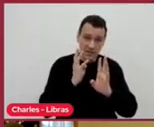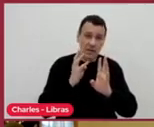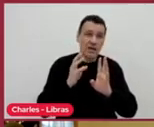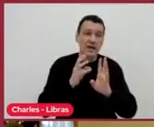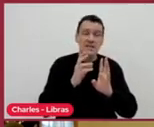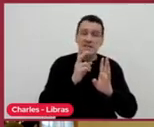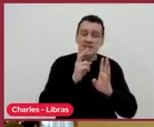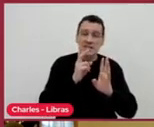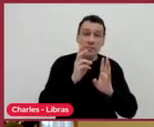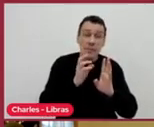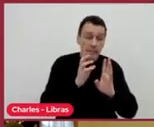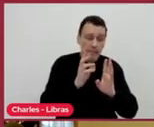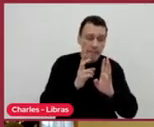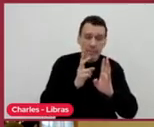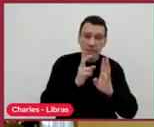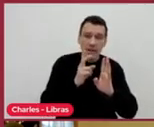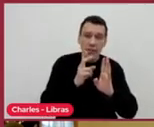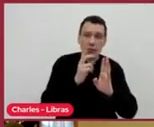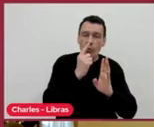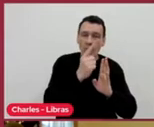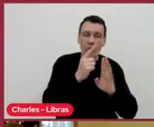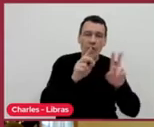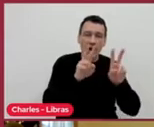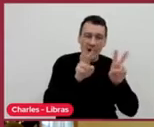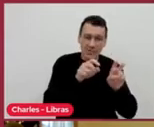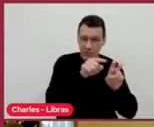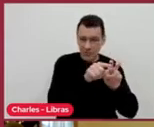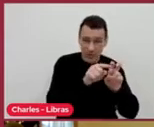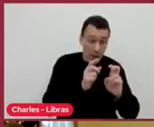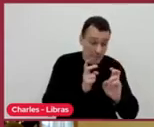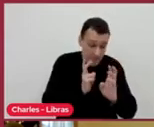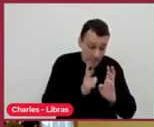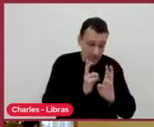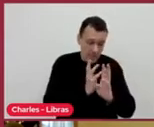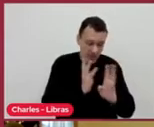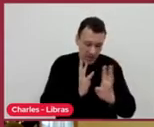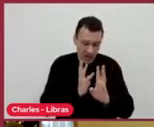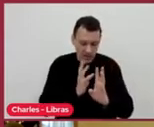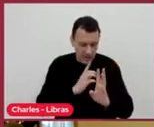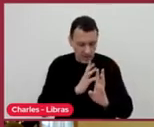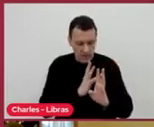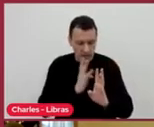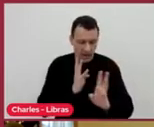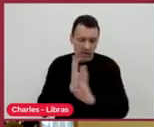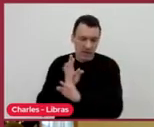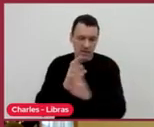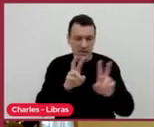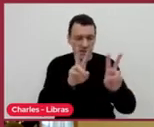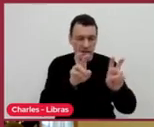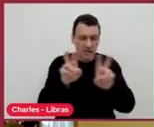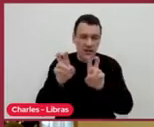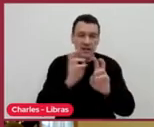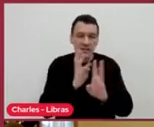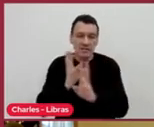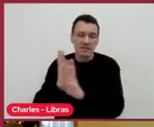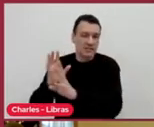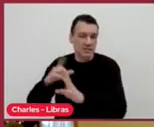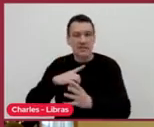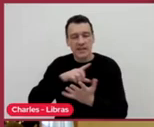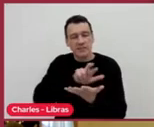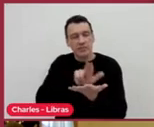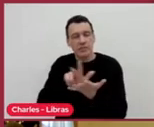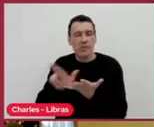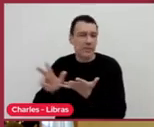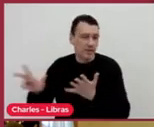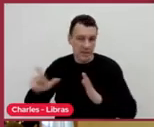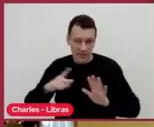4 times. It will just issue once, and then it's cached. It will keep doing, it will just